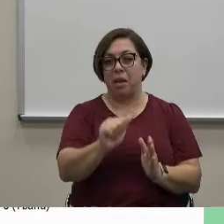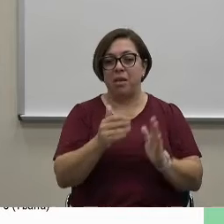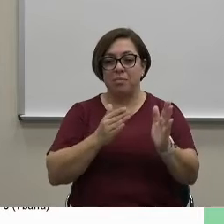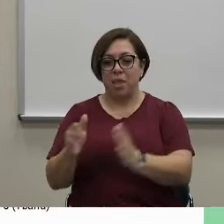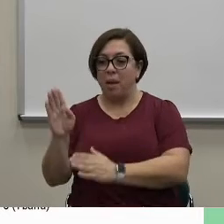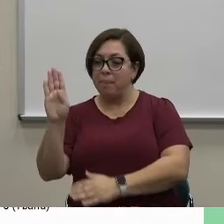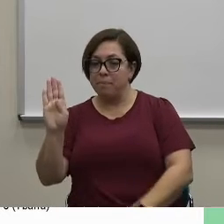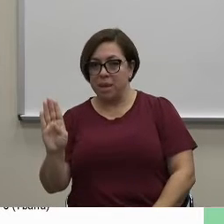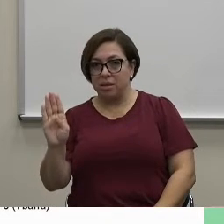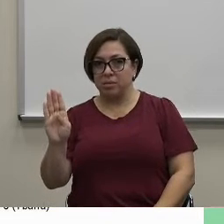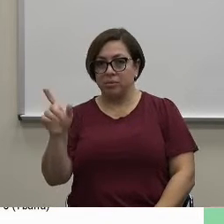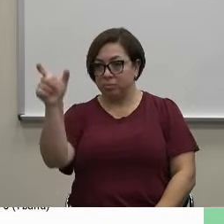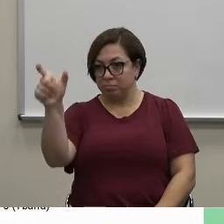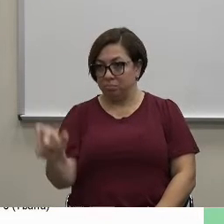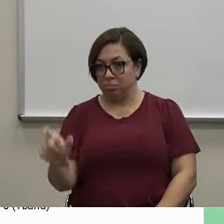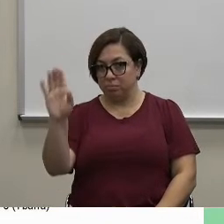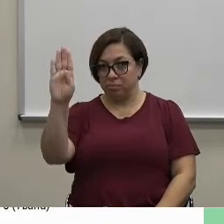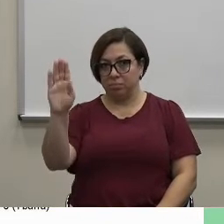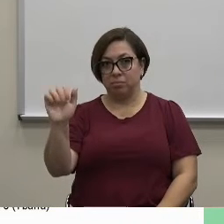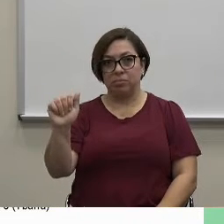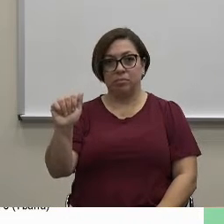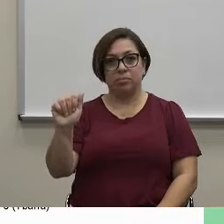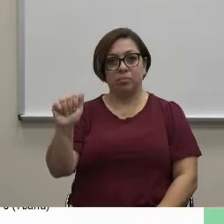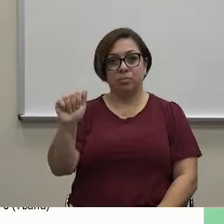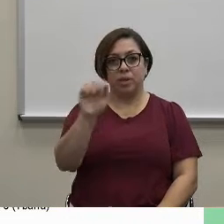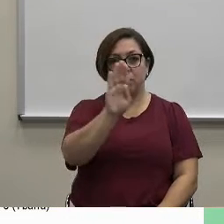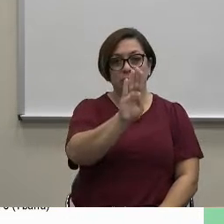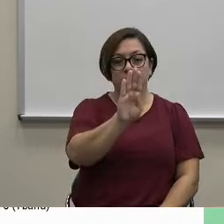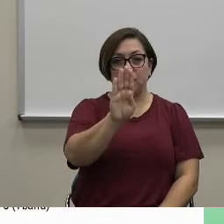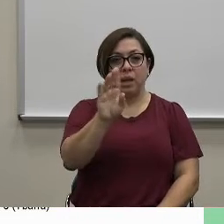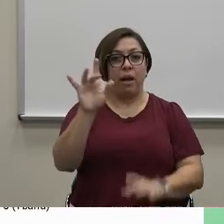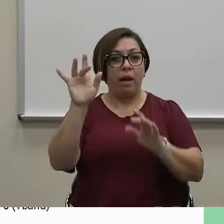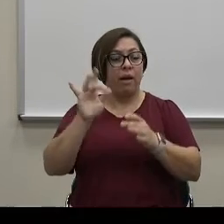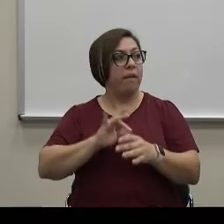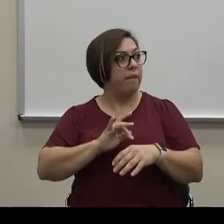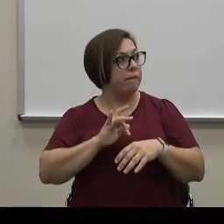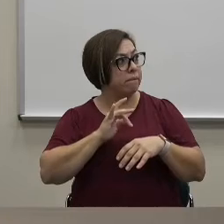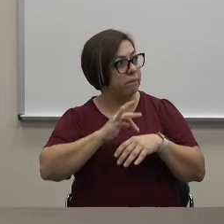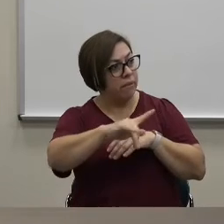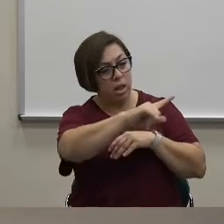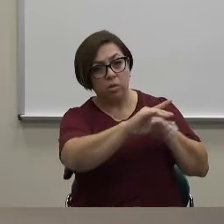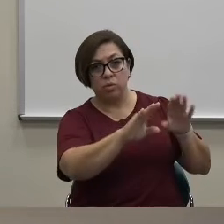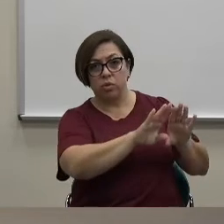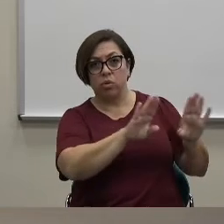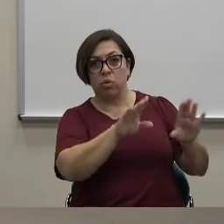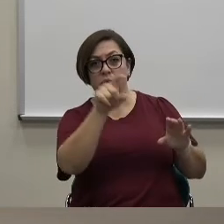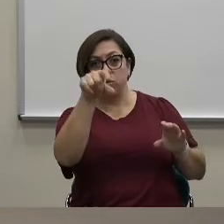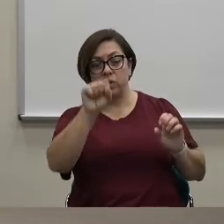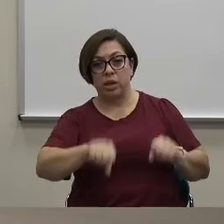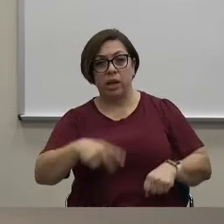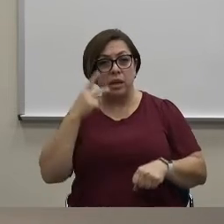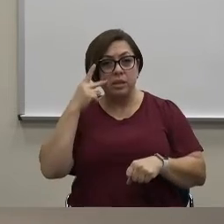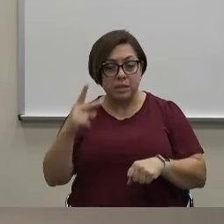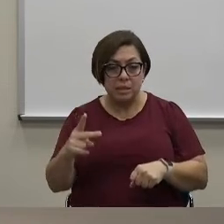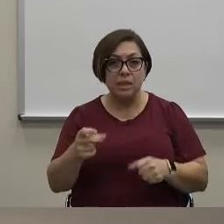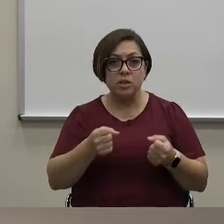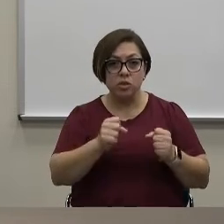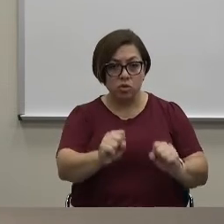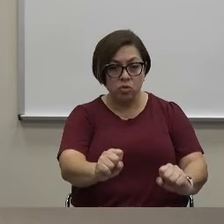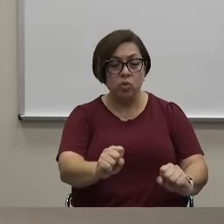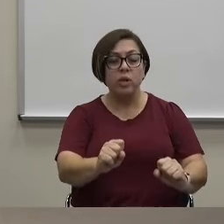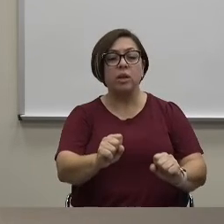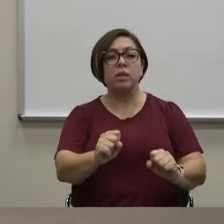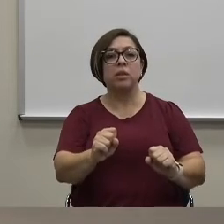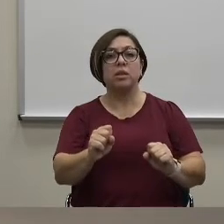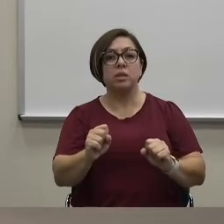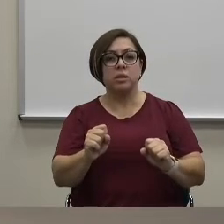screen. We also have available on the wall here some large-scale maps that show street level and election precinct detail,